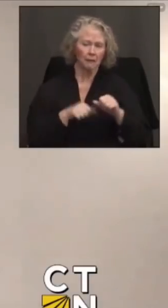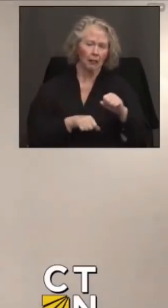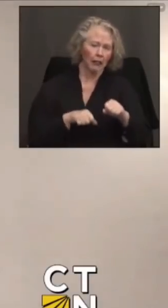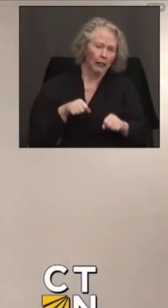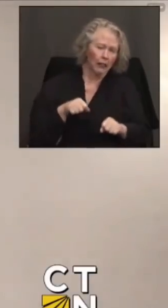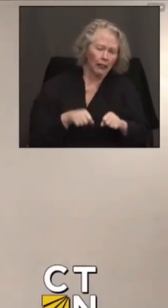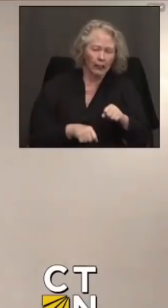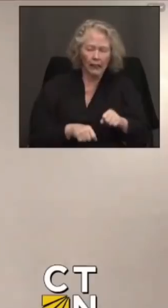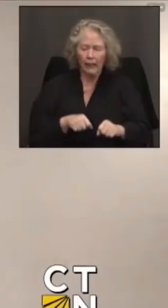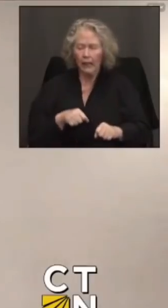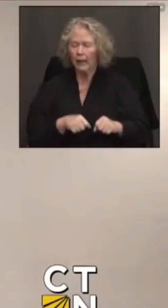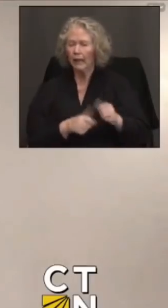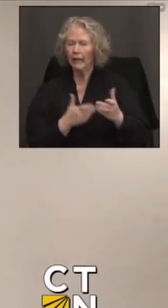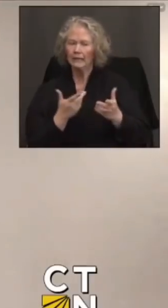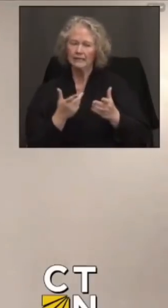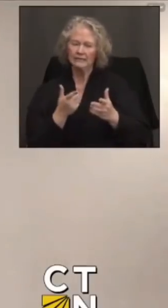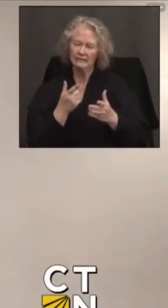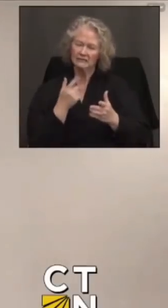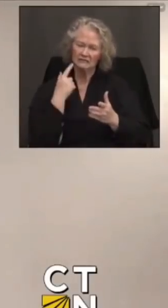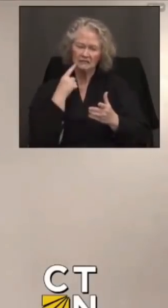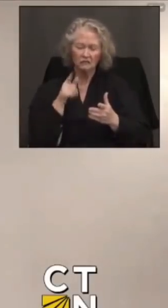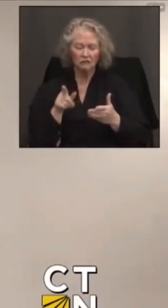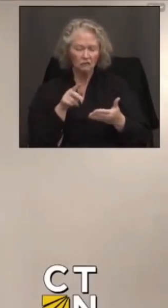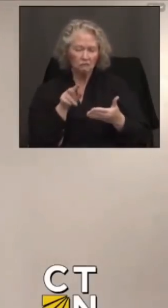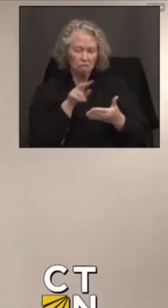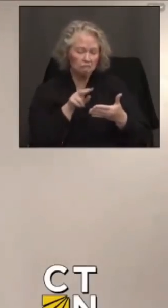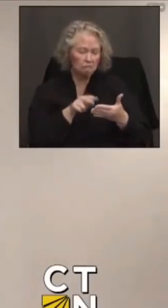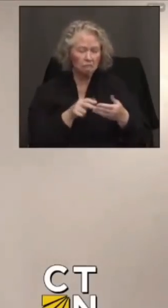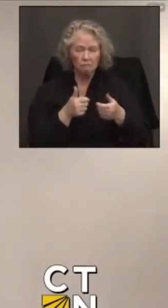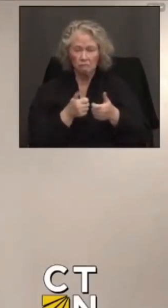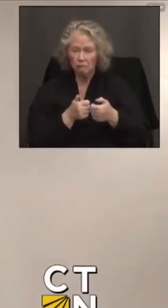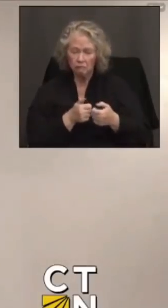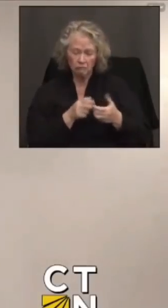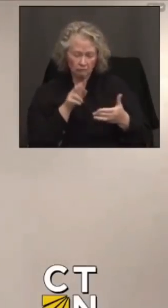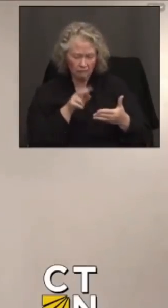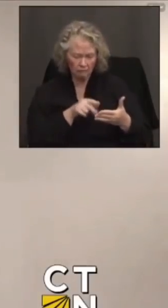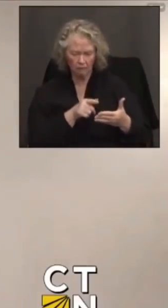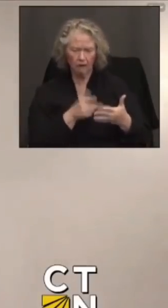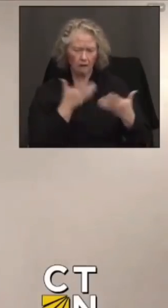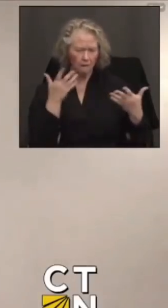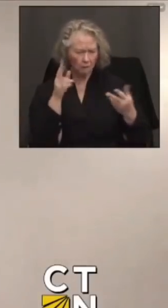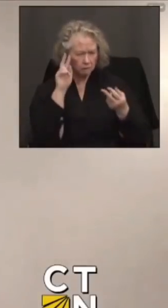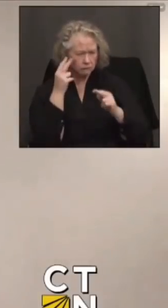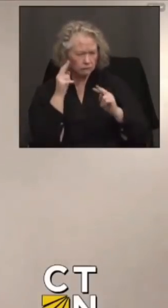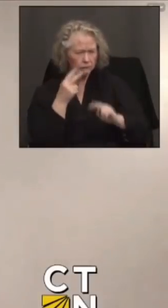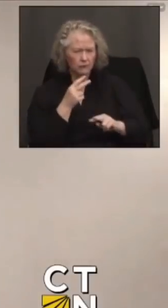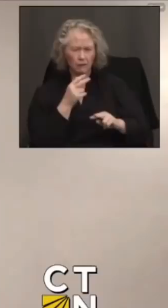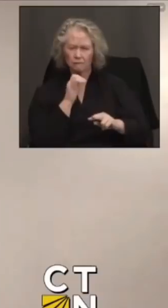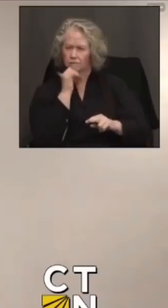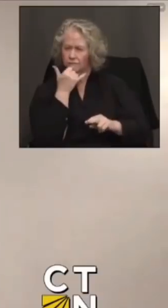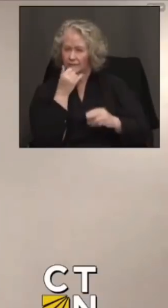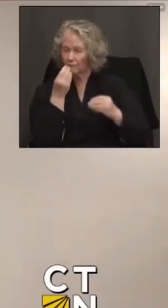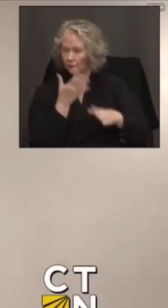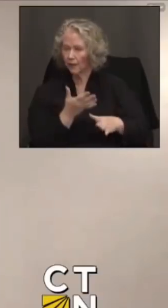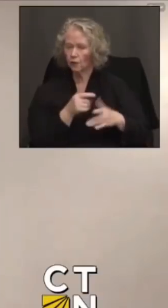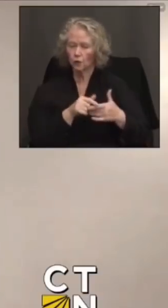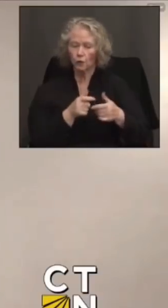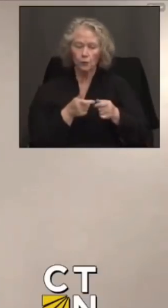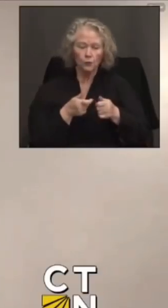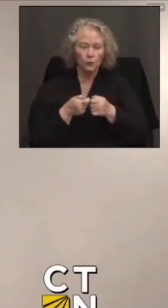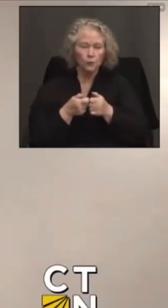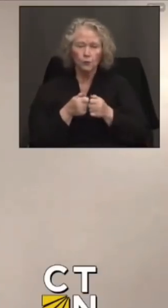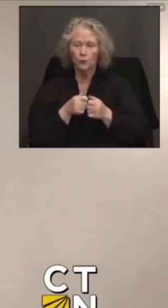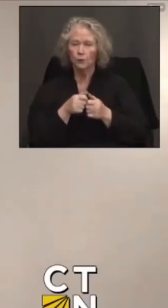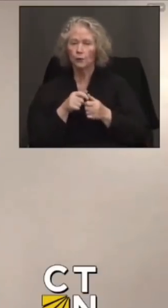who may, be looking at social media and find misinformation, whether it's on Twitter or